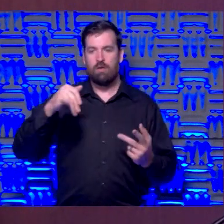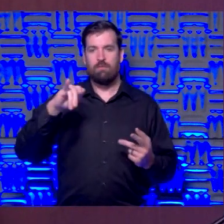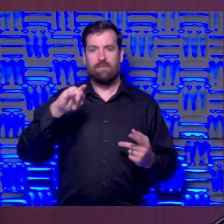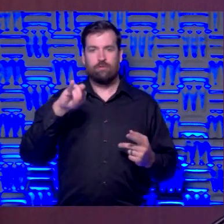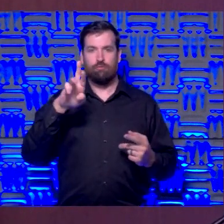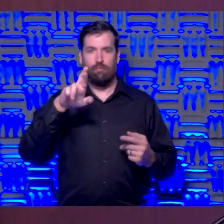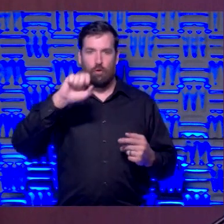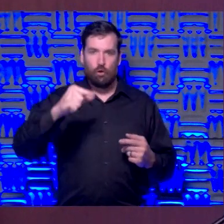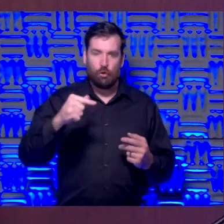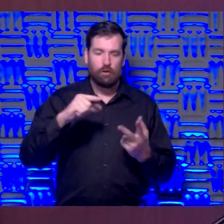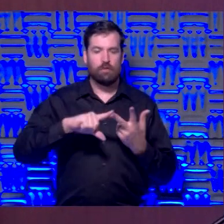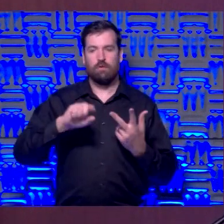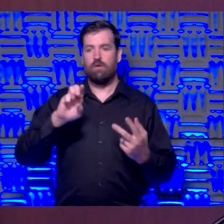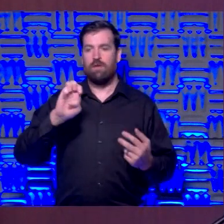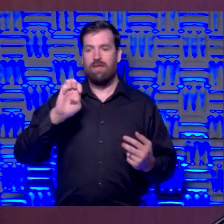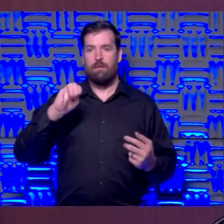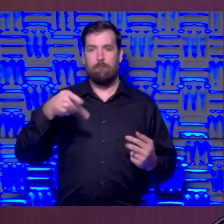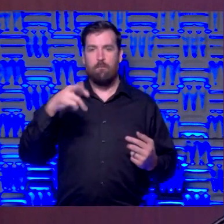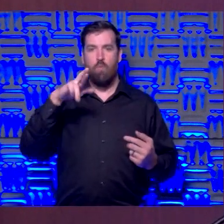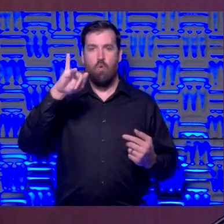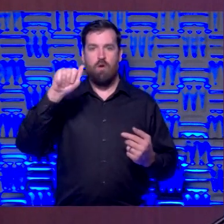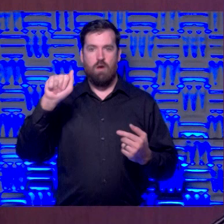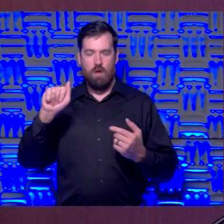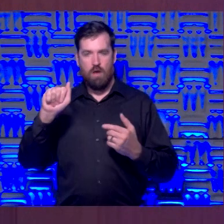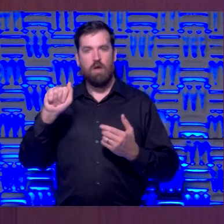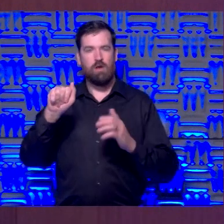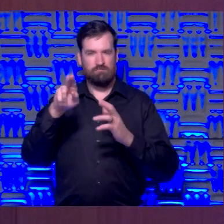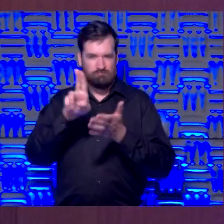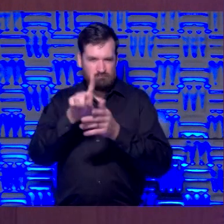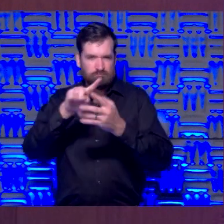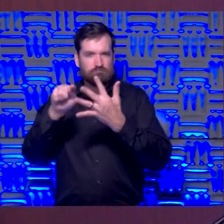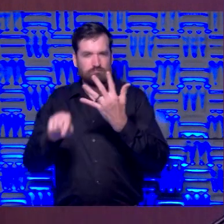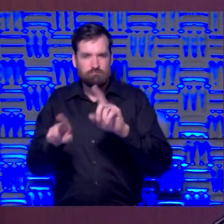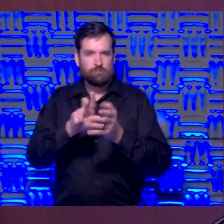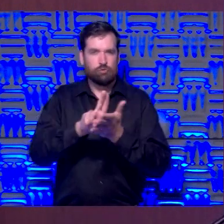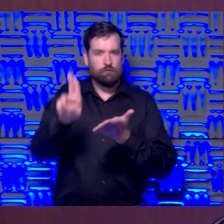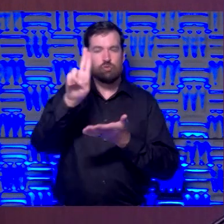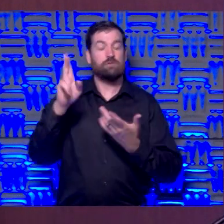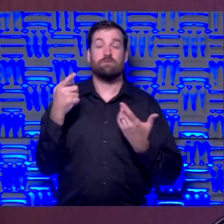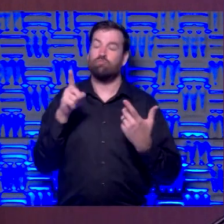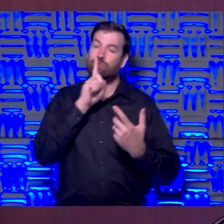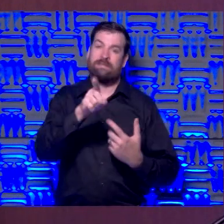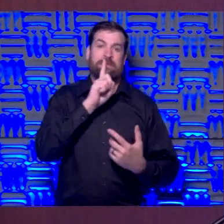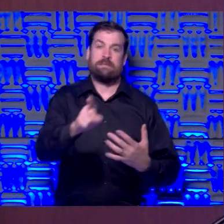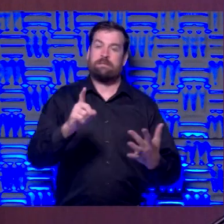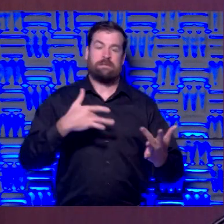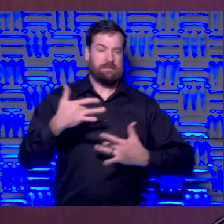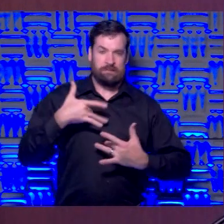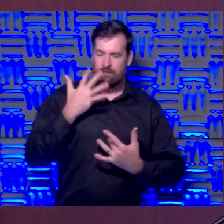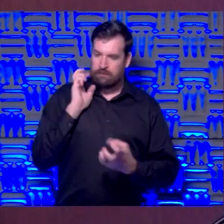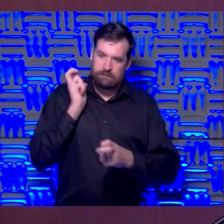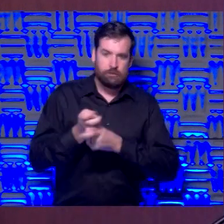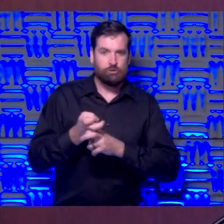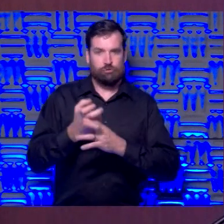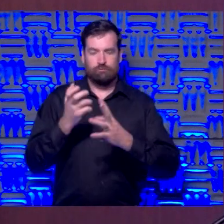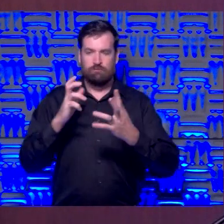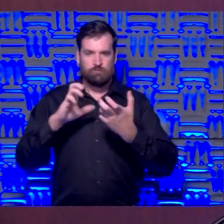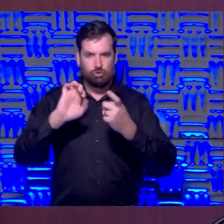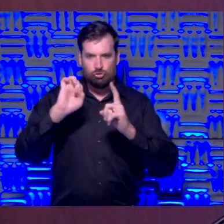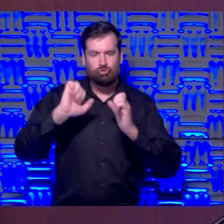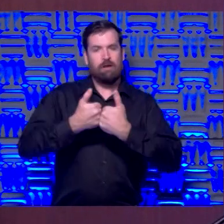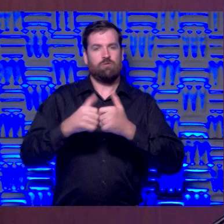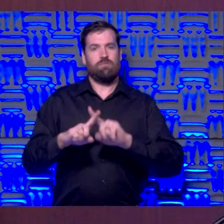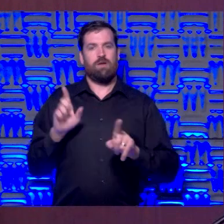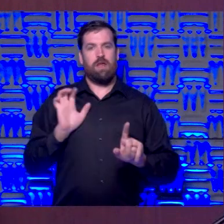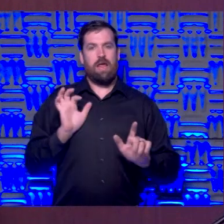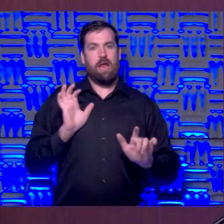So these are fairly unique events. They are unique and pose a real logistical challenge, but the team's really been up to the